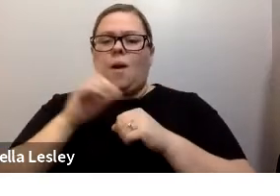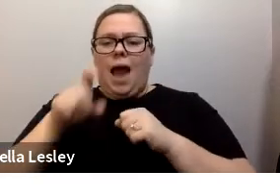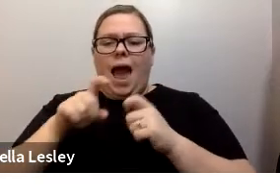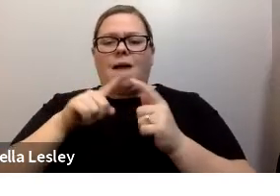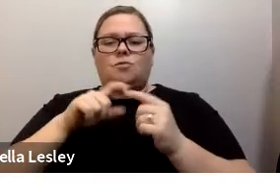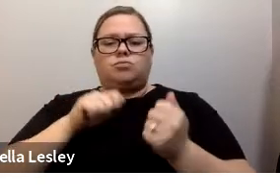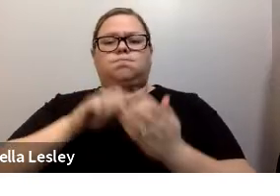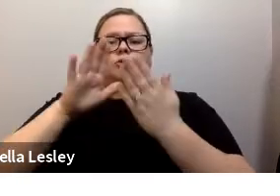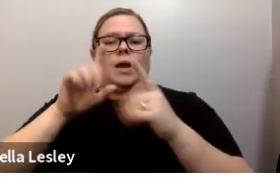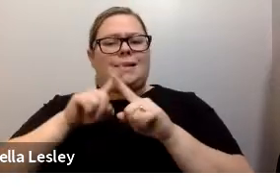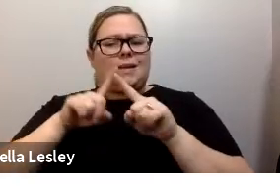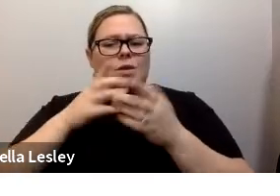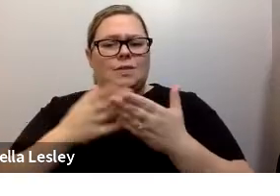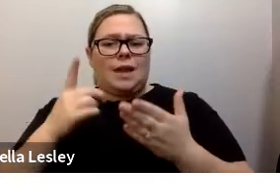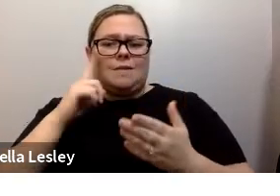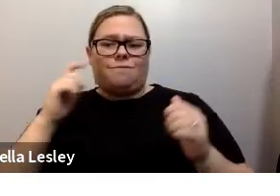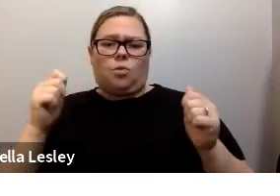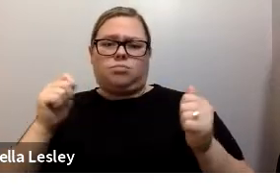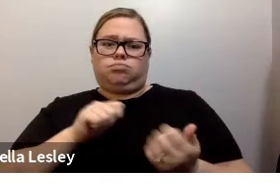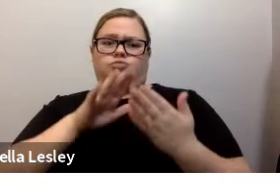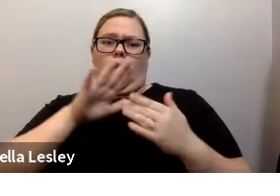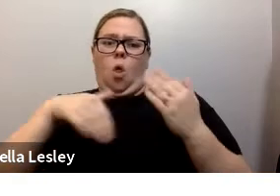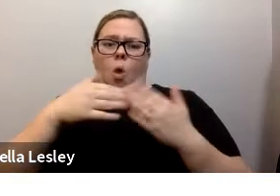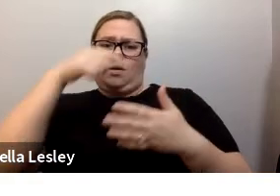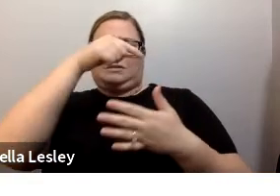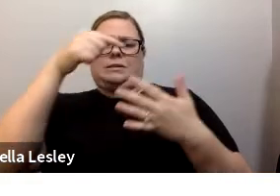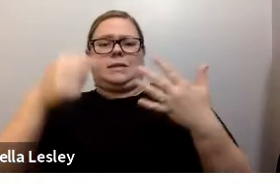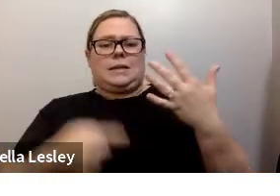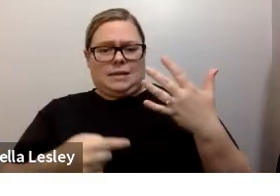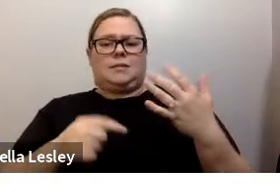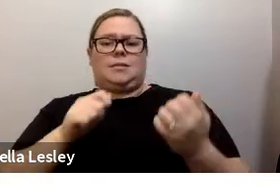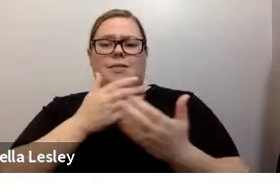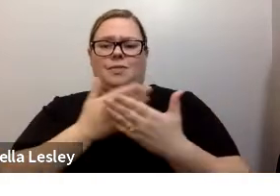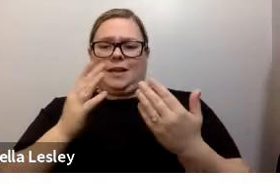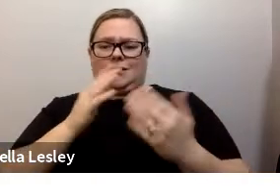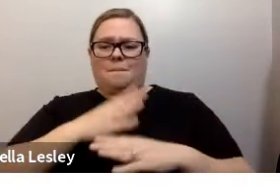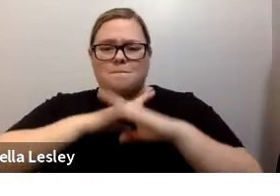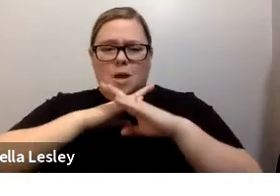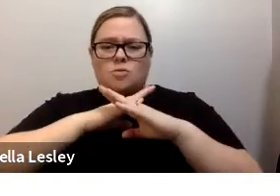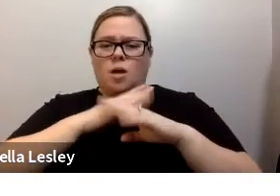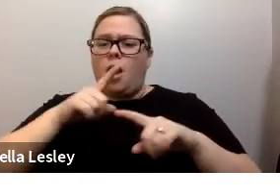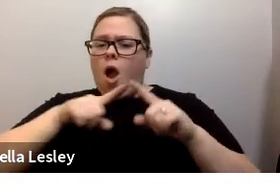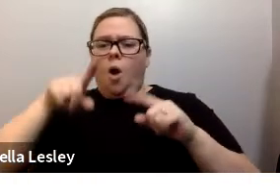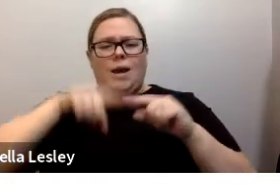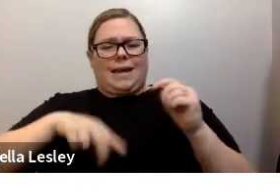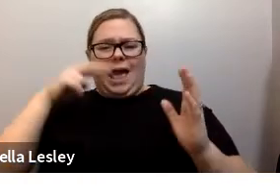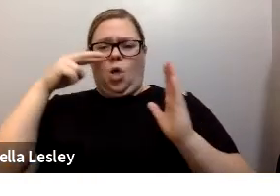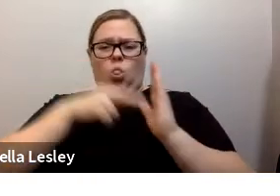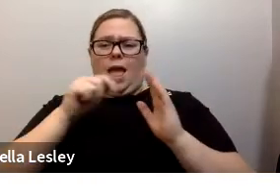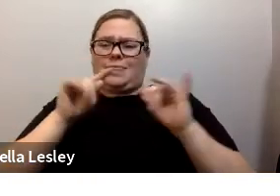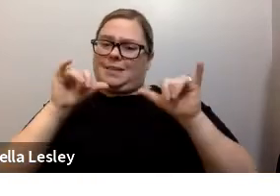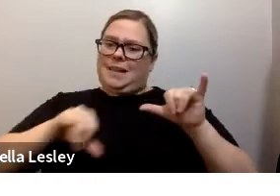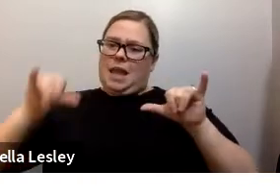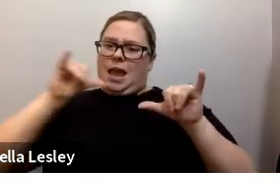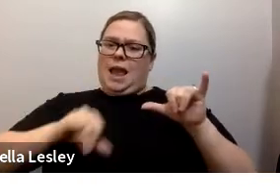these. And we've got to continually think about the fact that we can't look at this from a static perspective, you